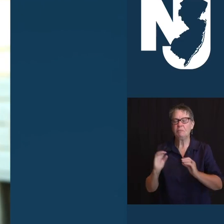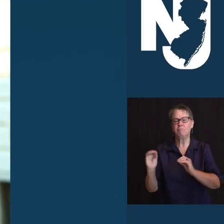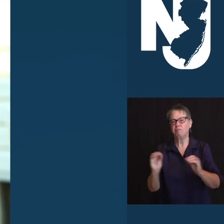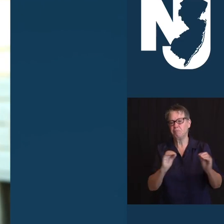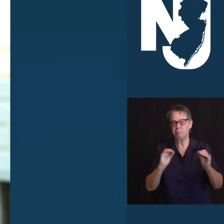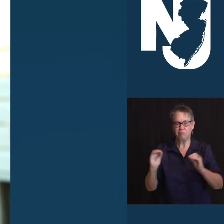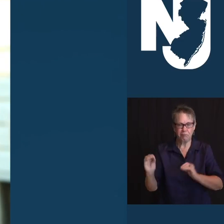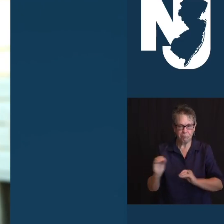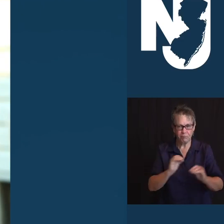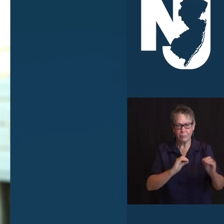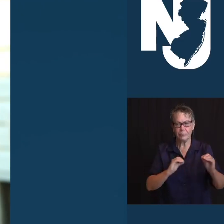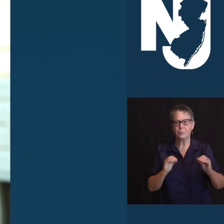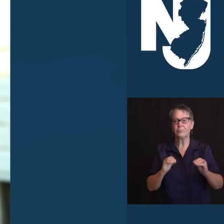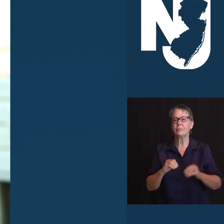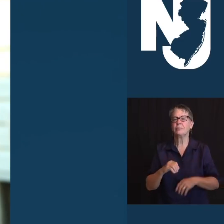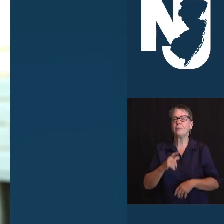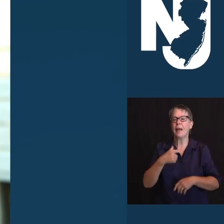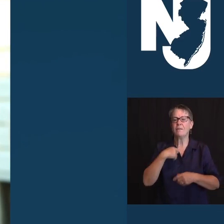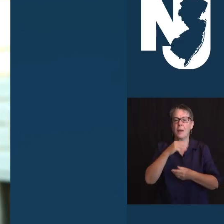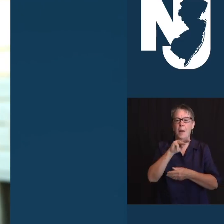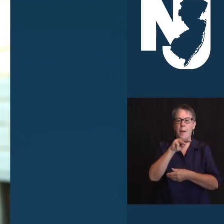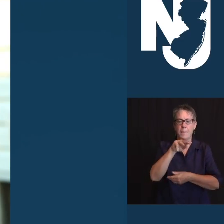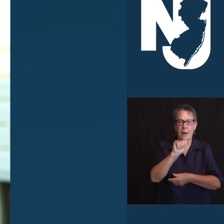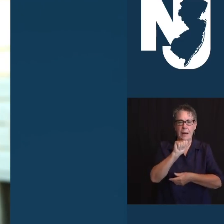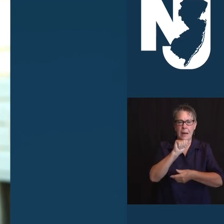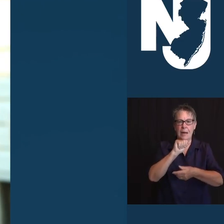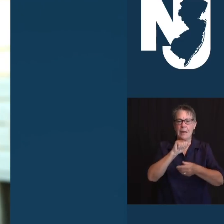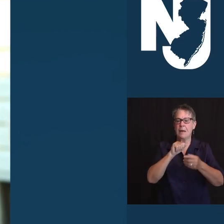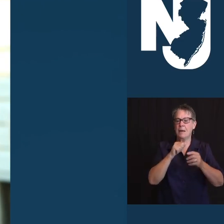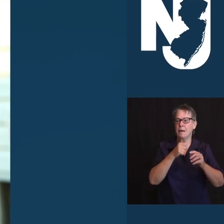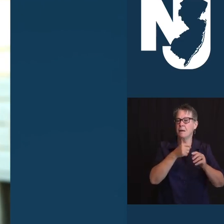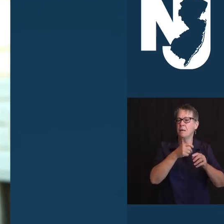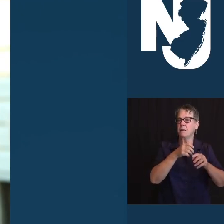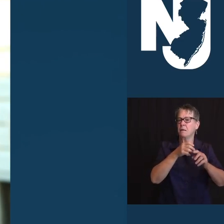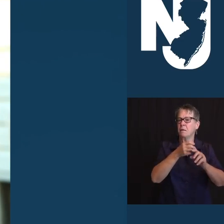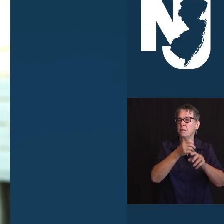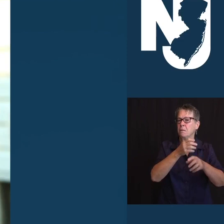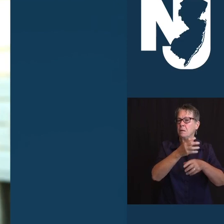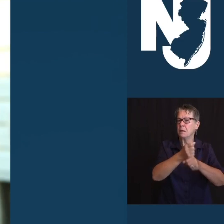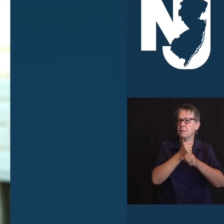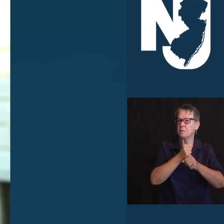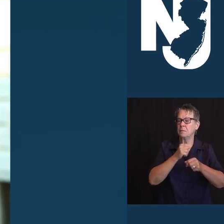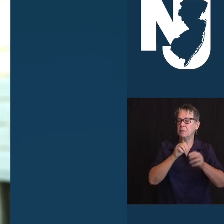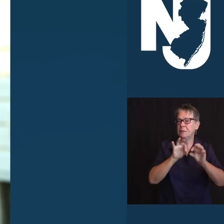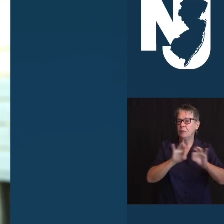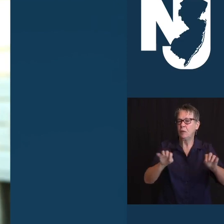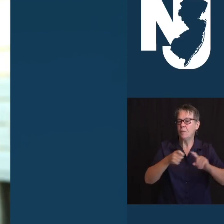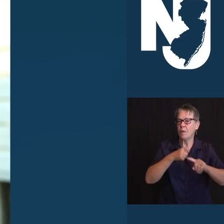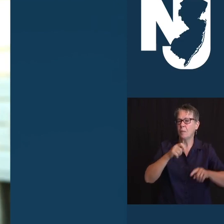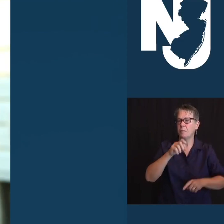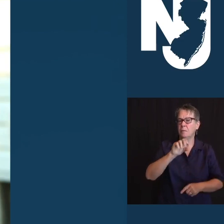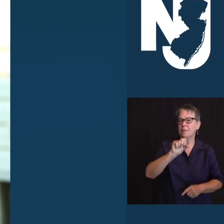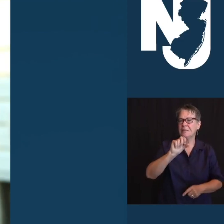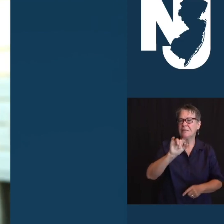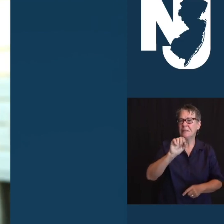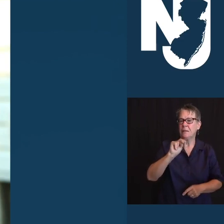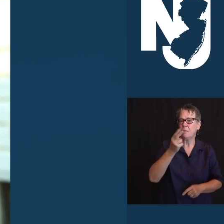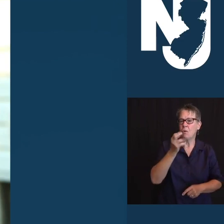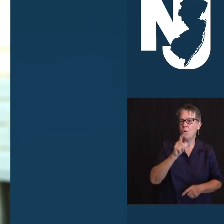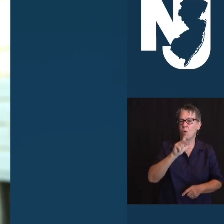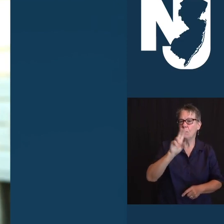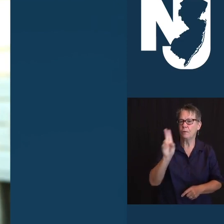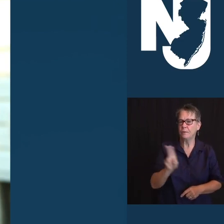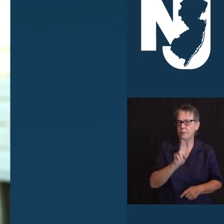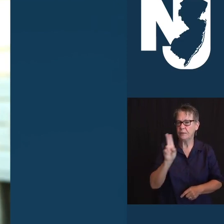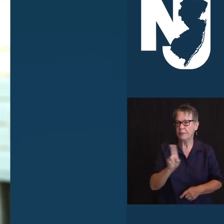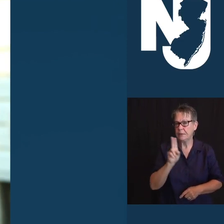University. And that singing voice that caught the attention of Billie Holiday never left him. And he would join his colleagues at New Milford High